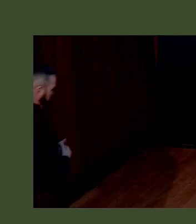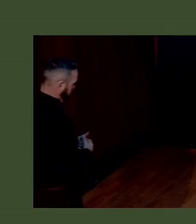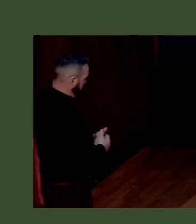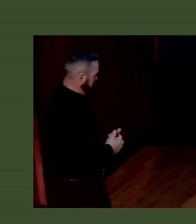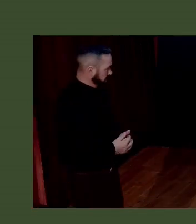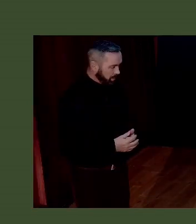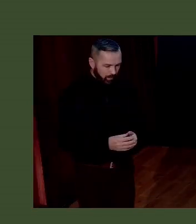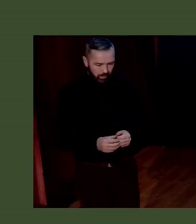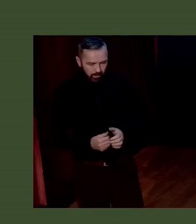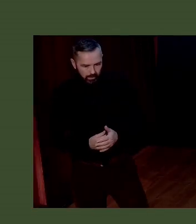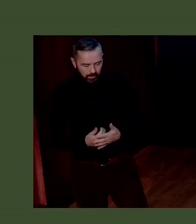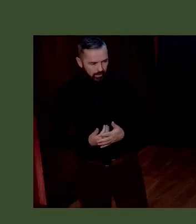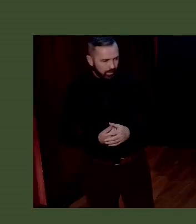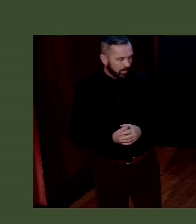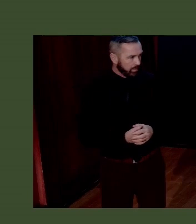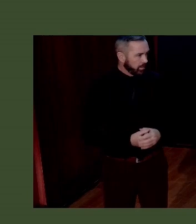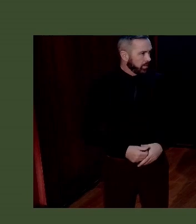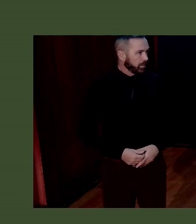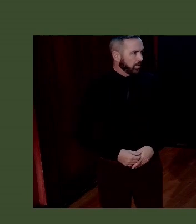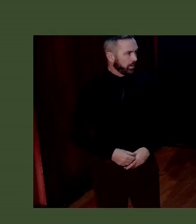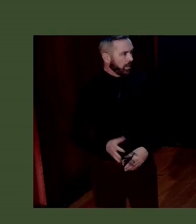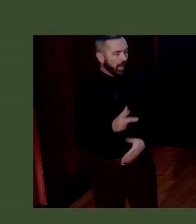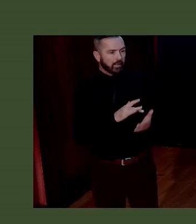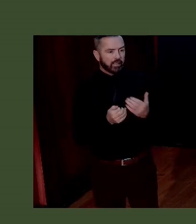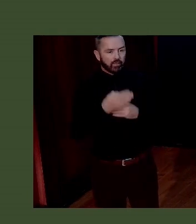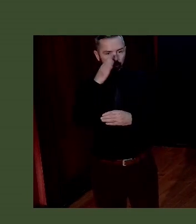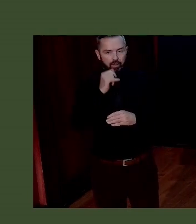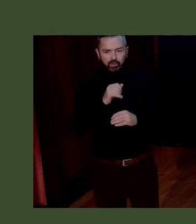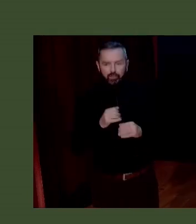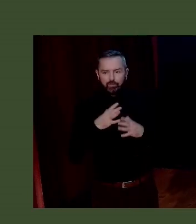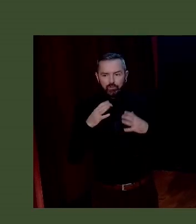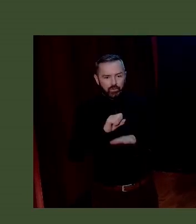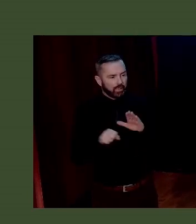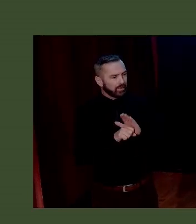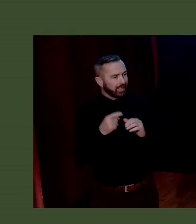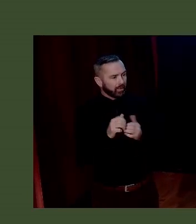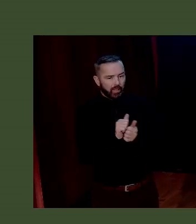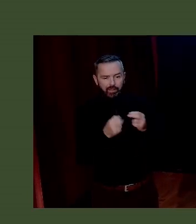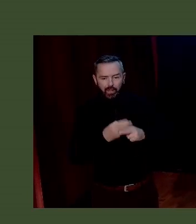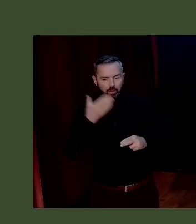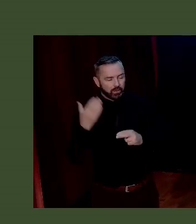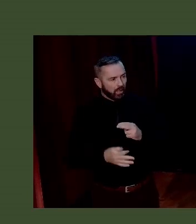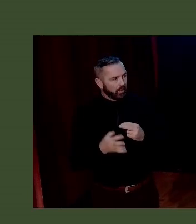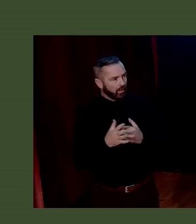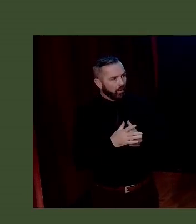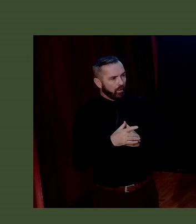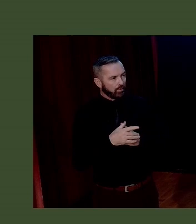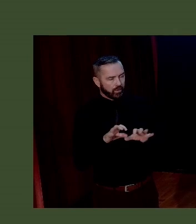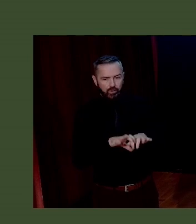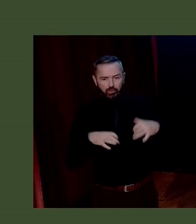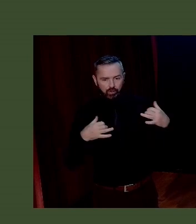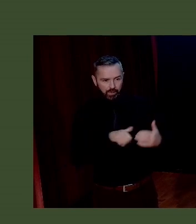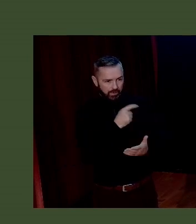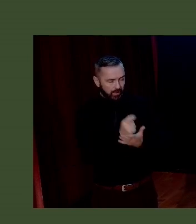women articulated to their male colleagues the campaigns of civil society feminist groups who were active outside of the